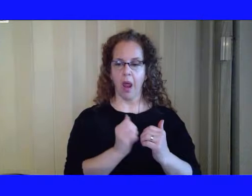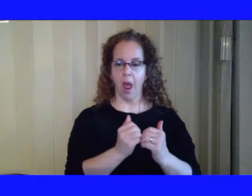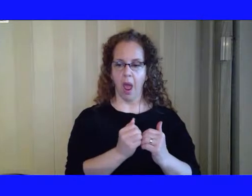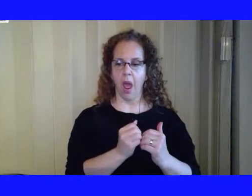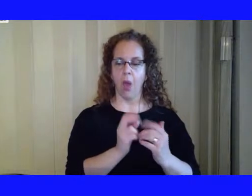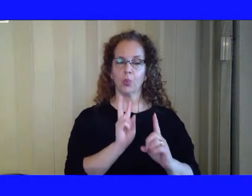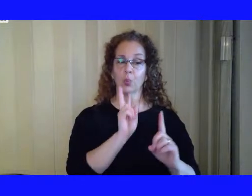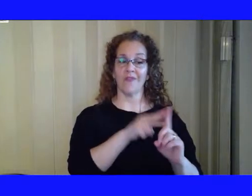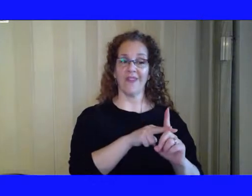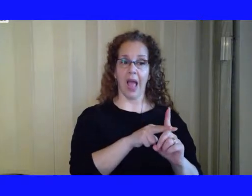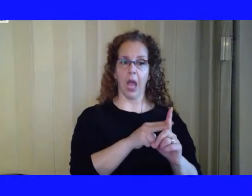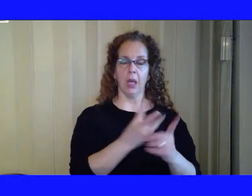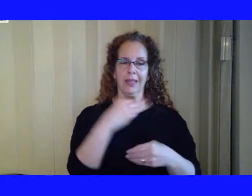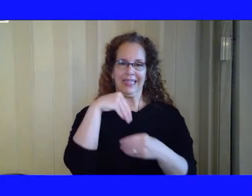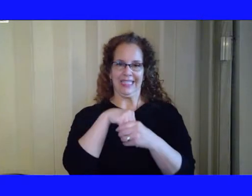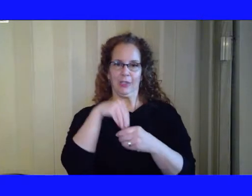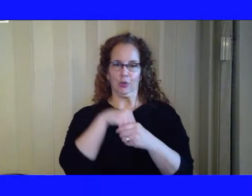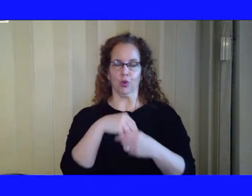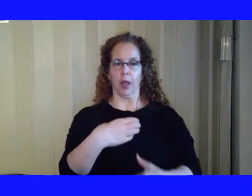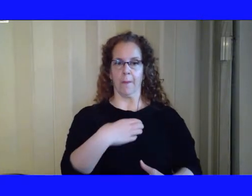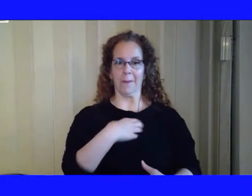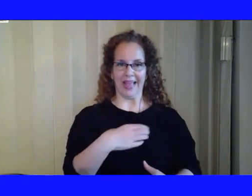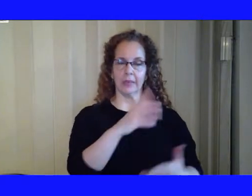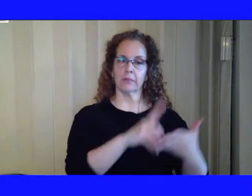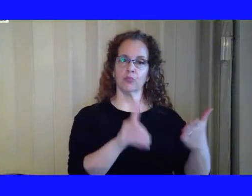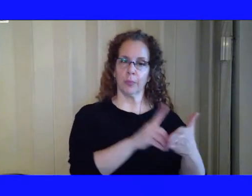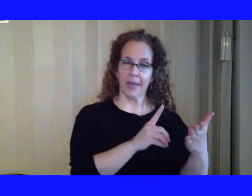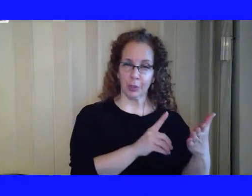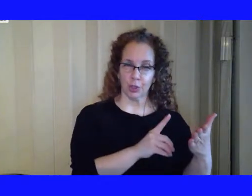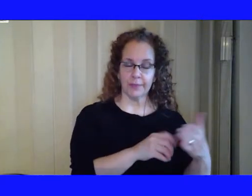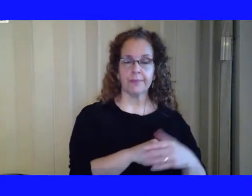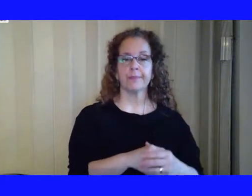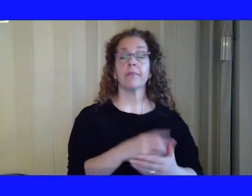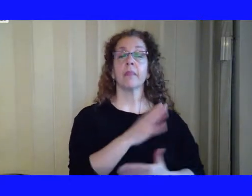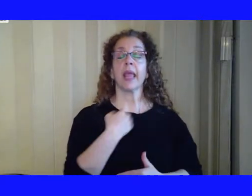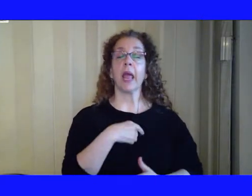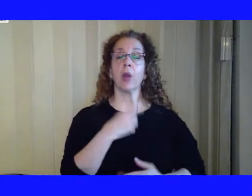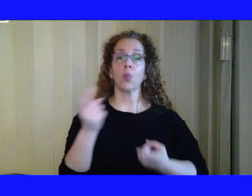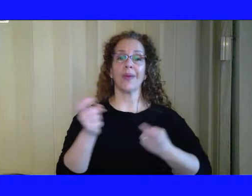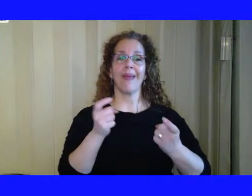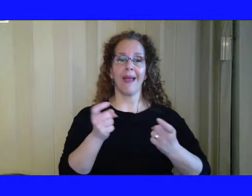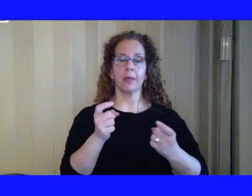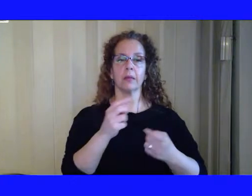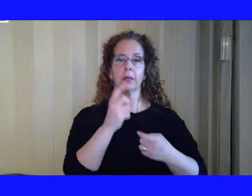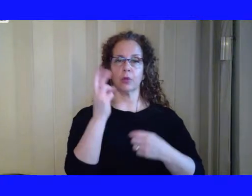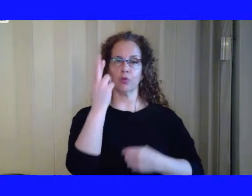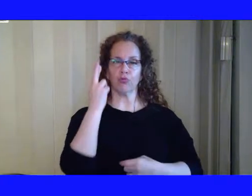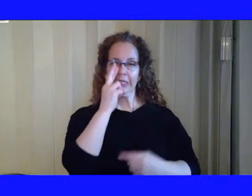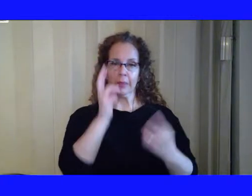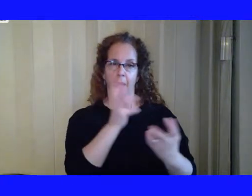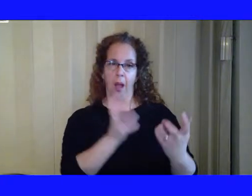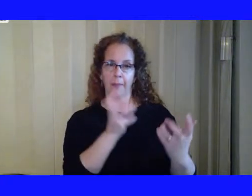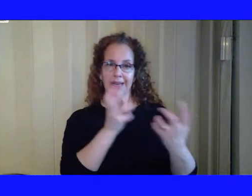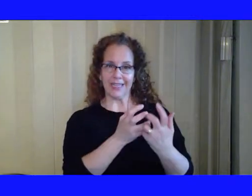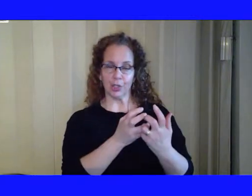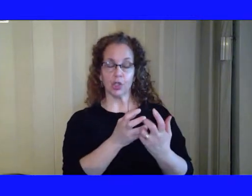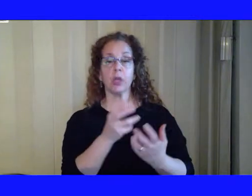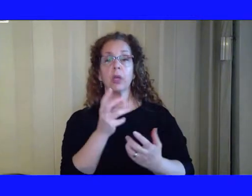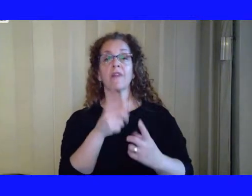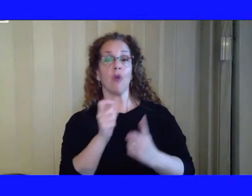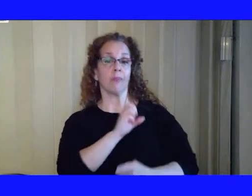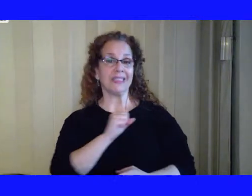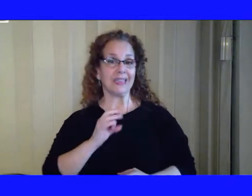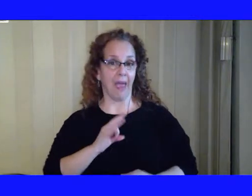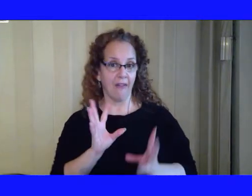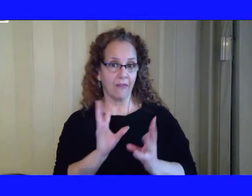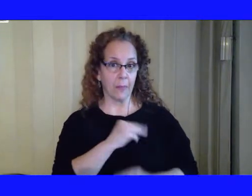Just some context for the slides that are coming up. A reasonable accommodation is a modification for any job which will allow